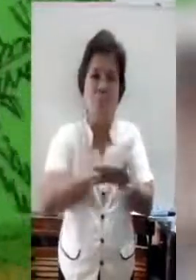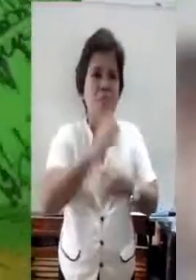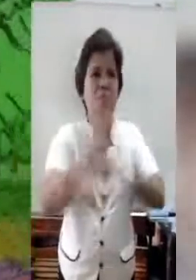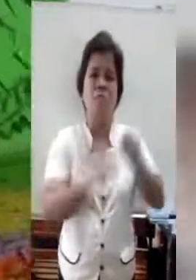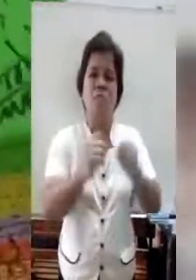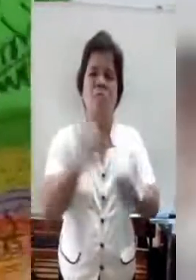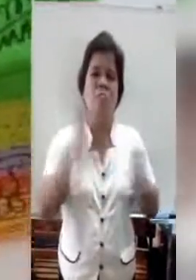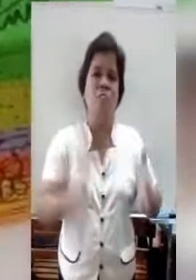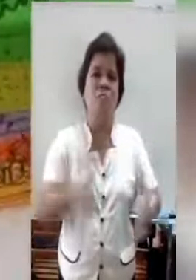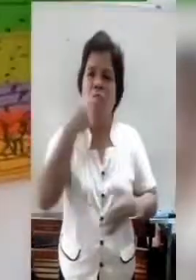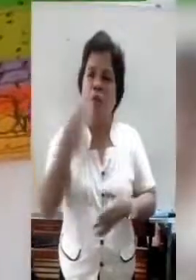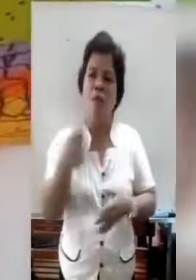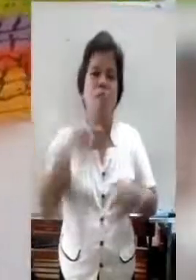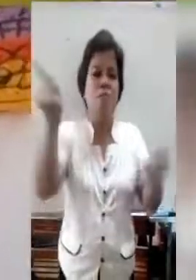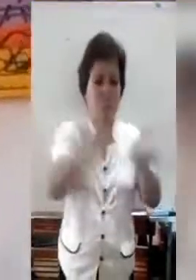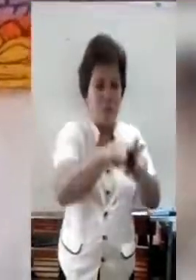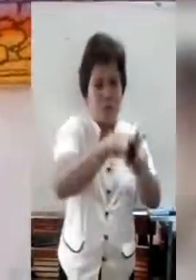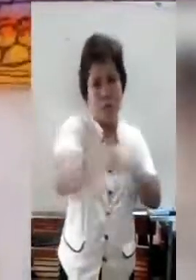slip.